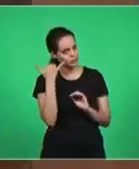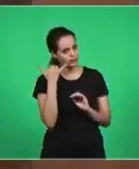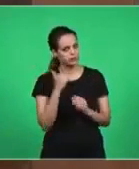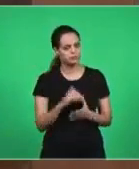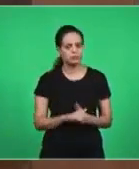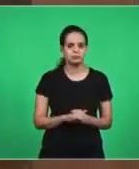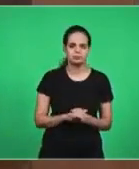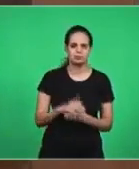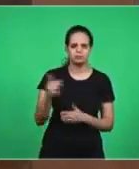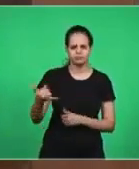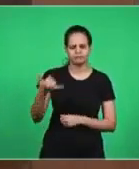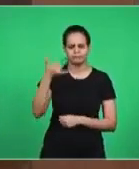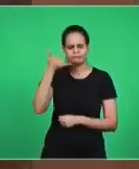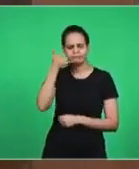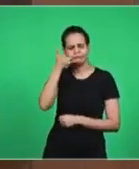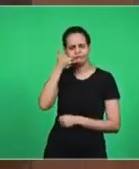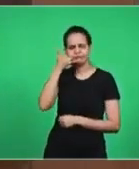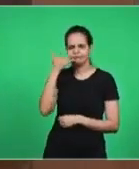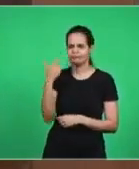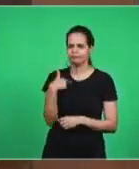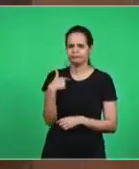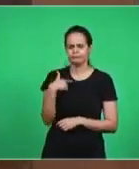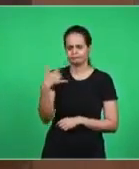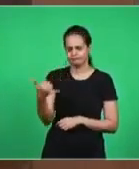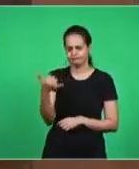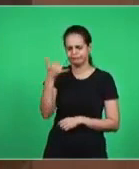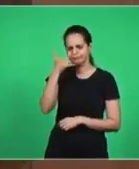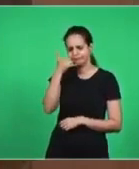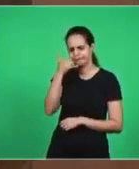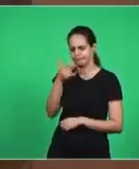call me to speak about phone machine, because I have no time for this.